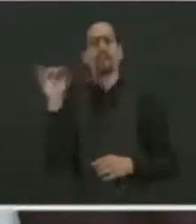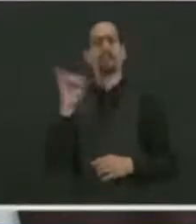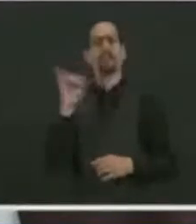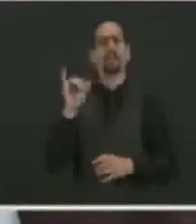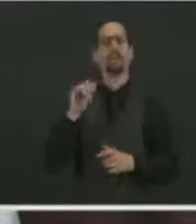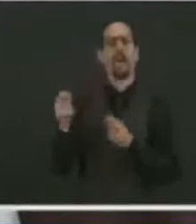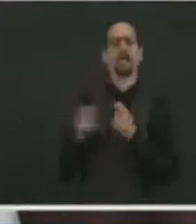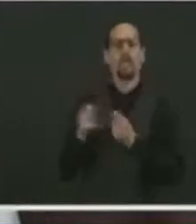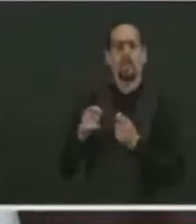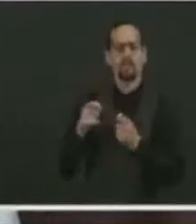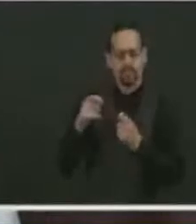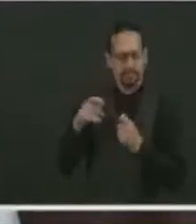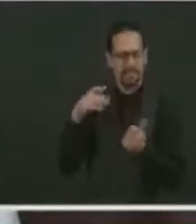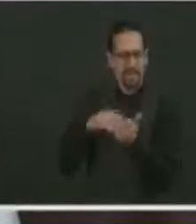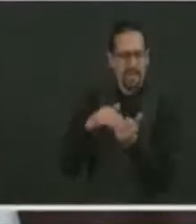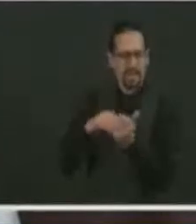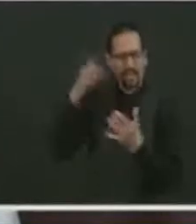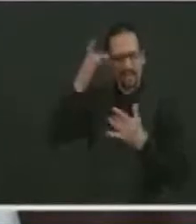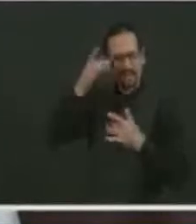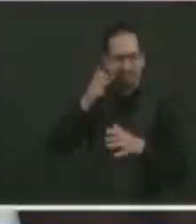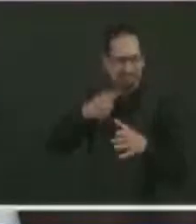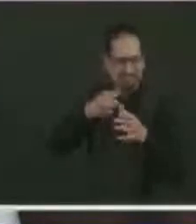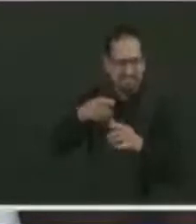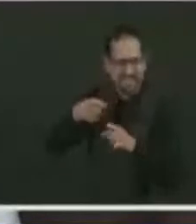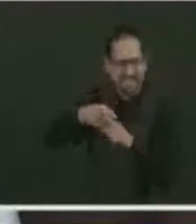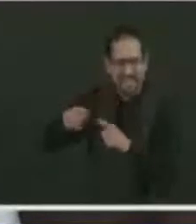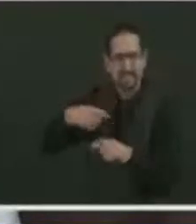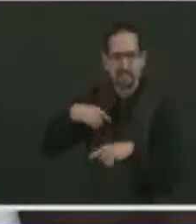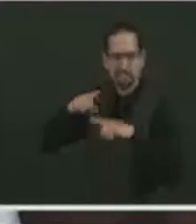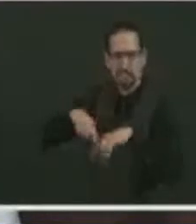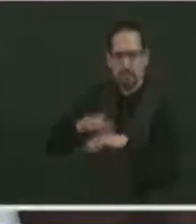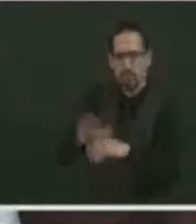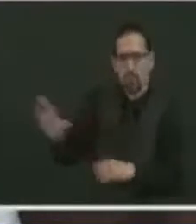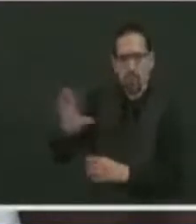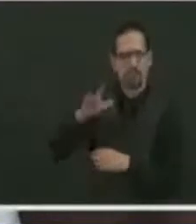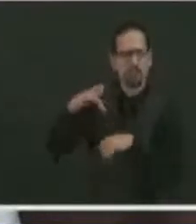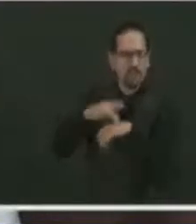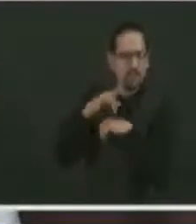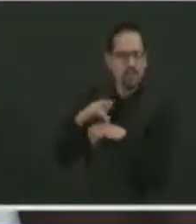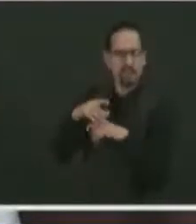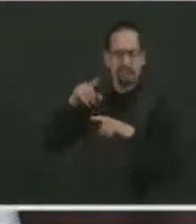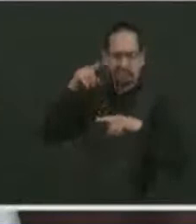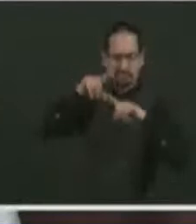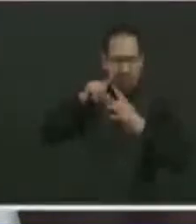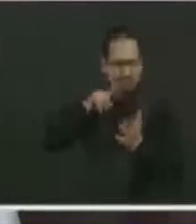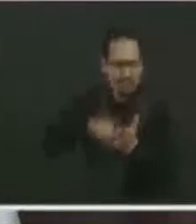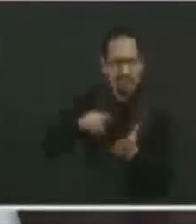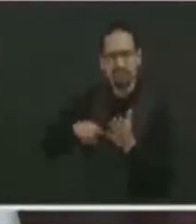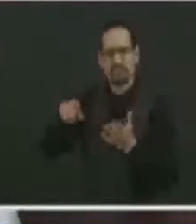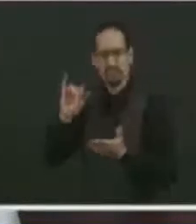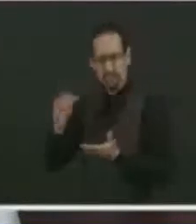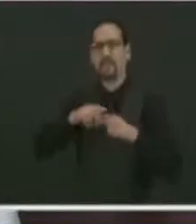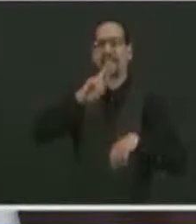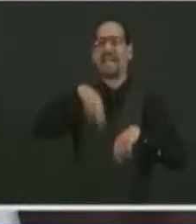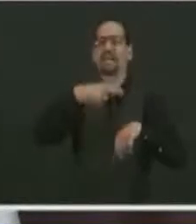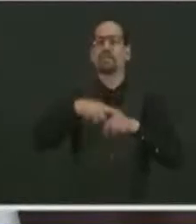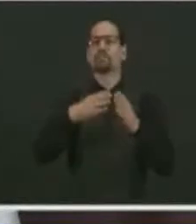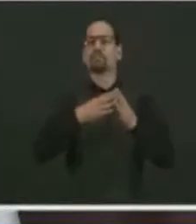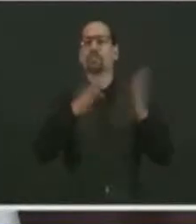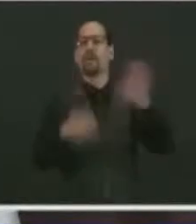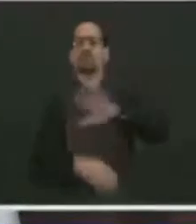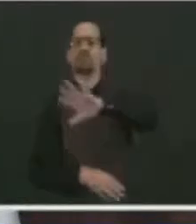care providers, and all of the national experts that the governor